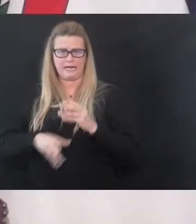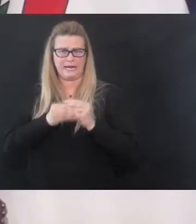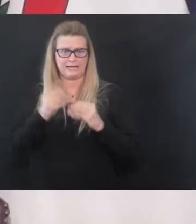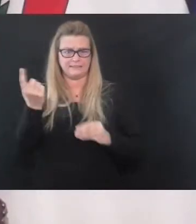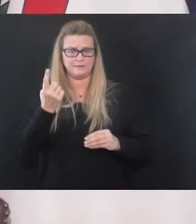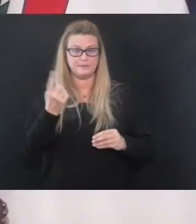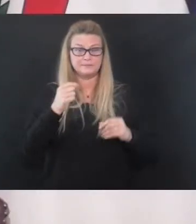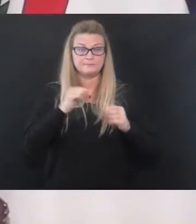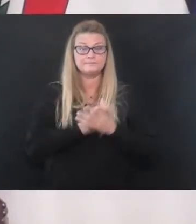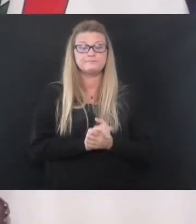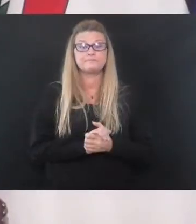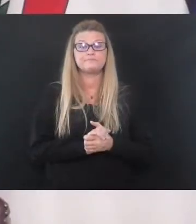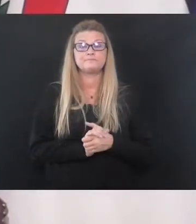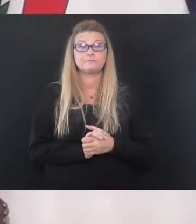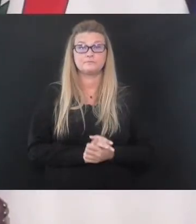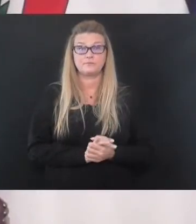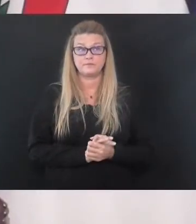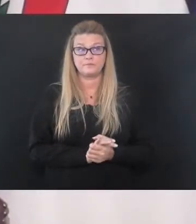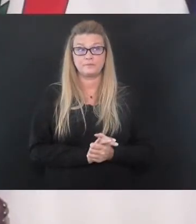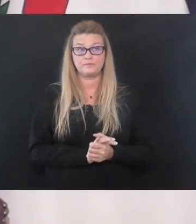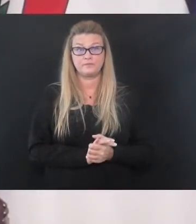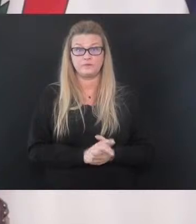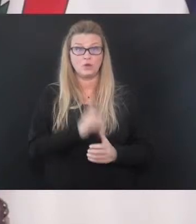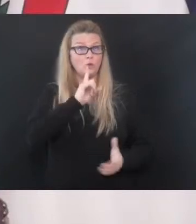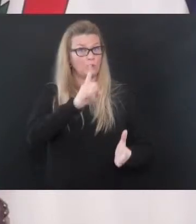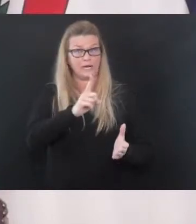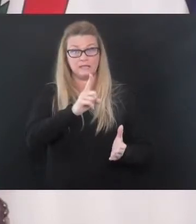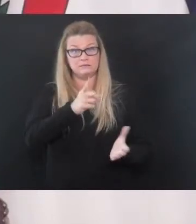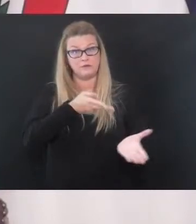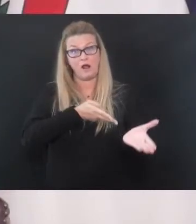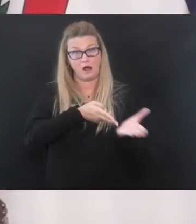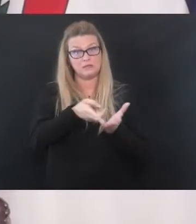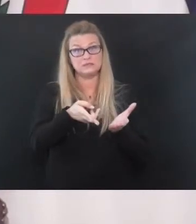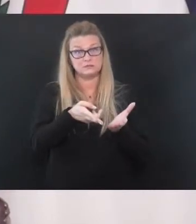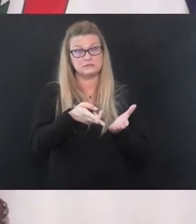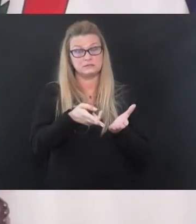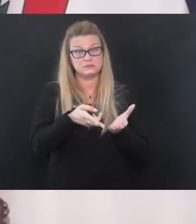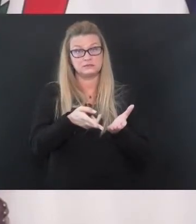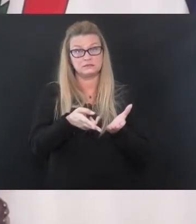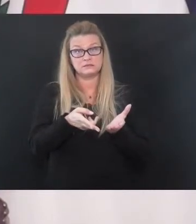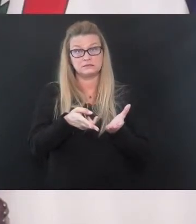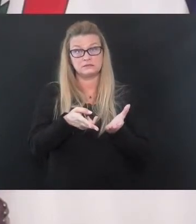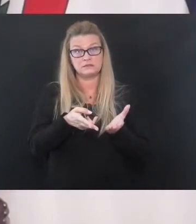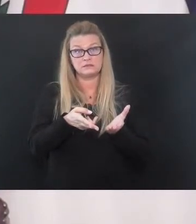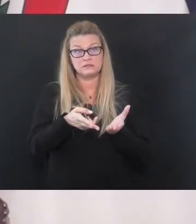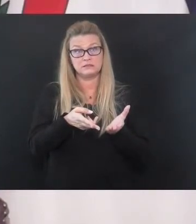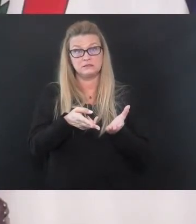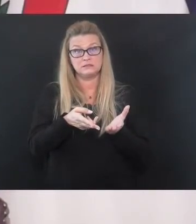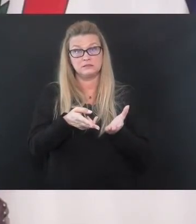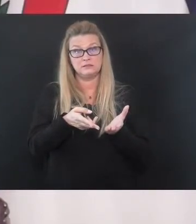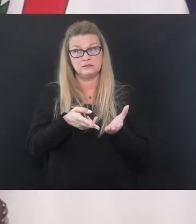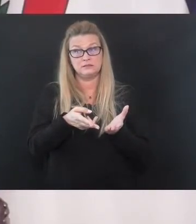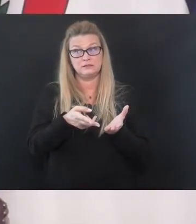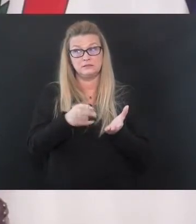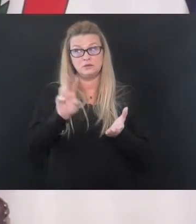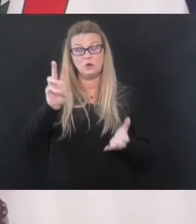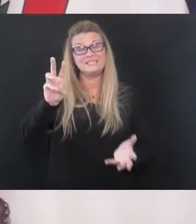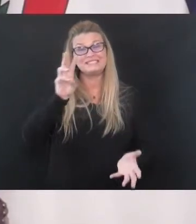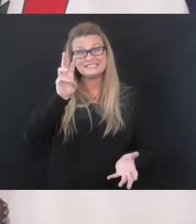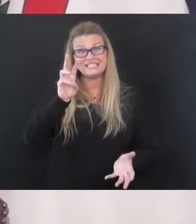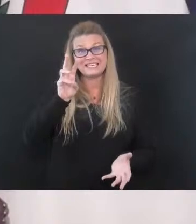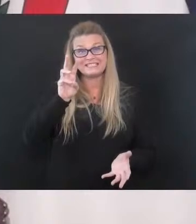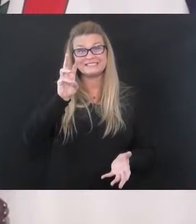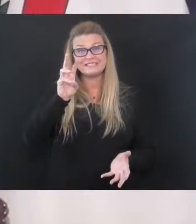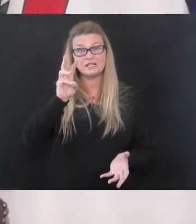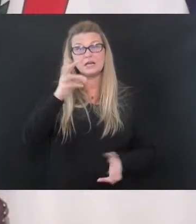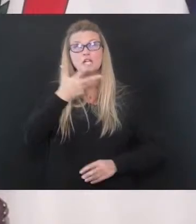Mark, in all honesty, with the vials, with 6 doses in the